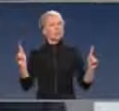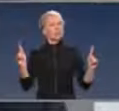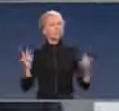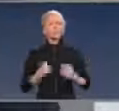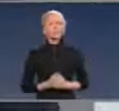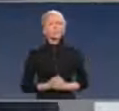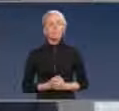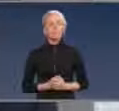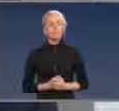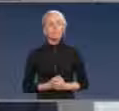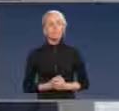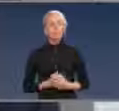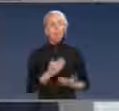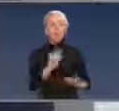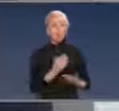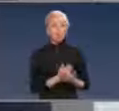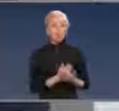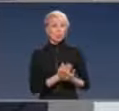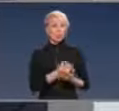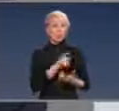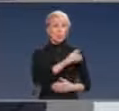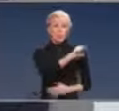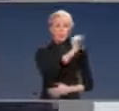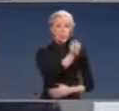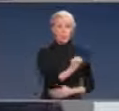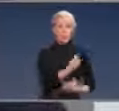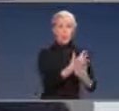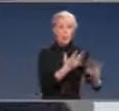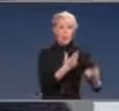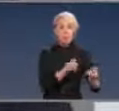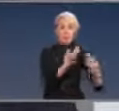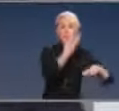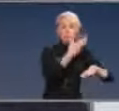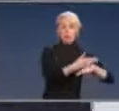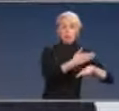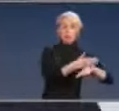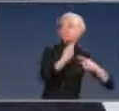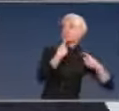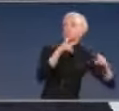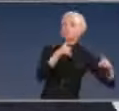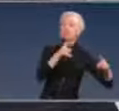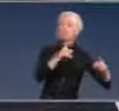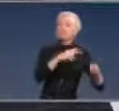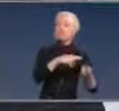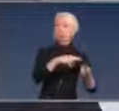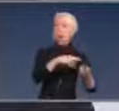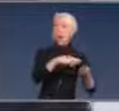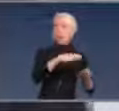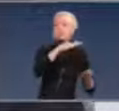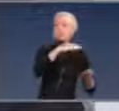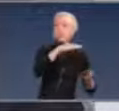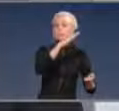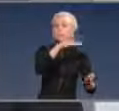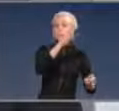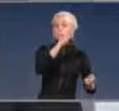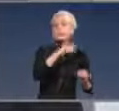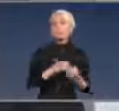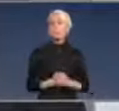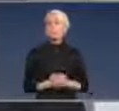unemployment has been moving up and is expected to continue to move up, the effective rate of unemployment back in April was around